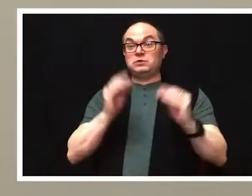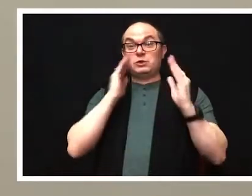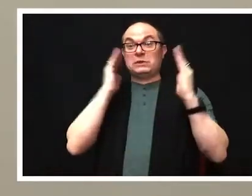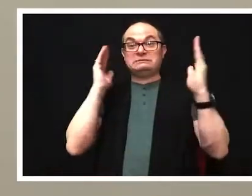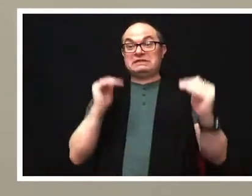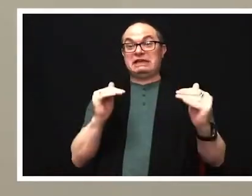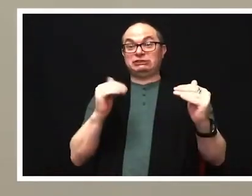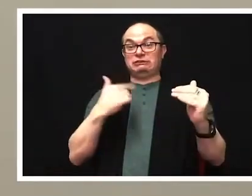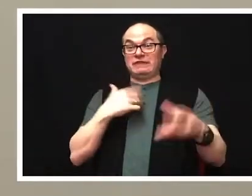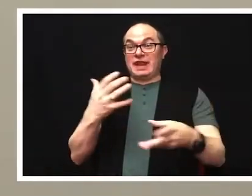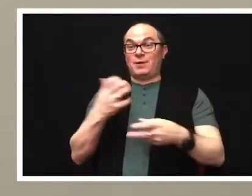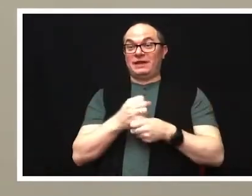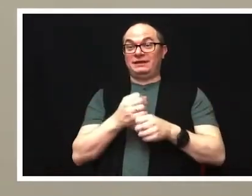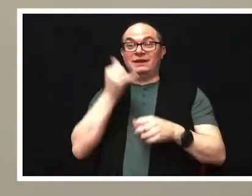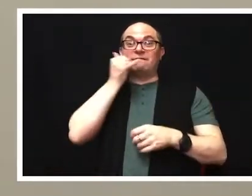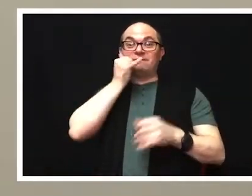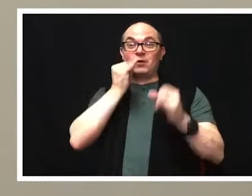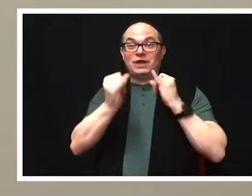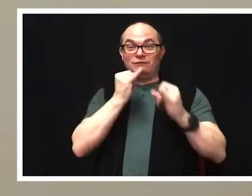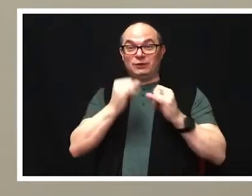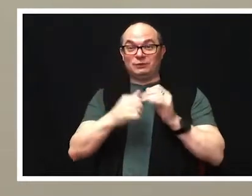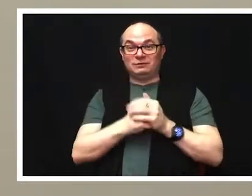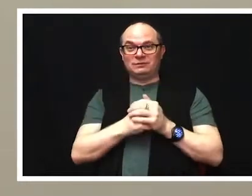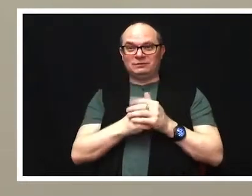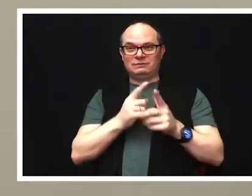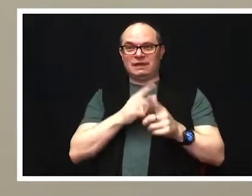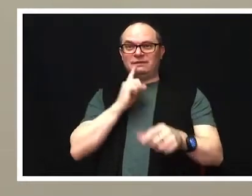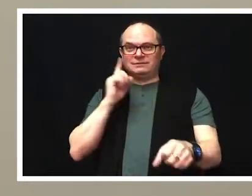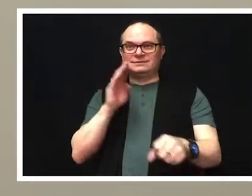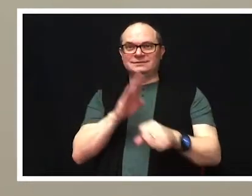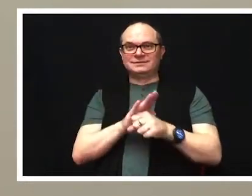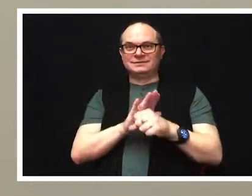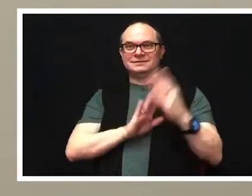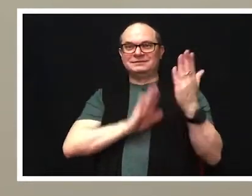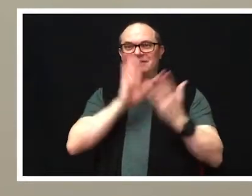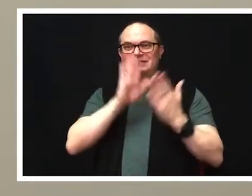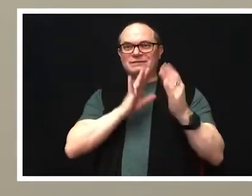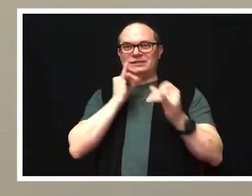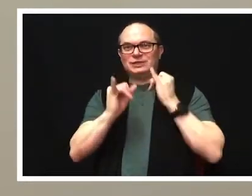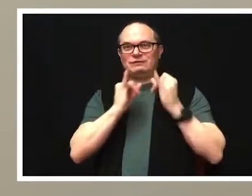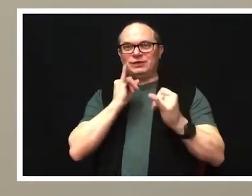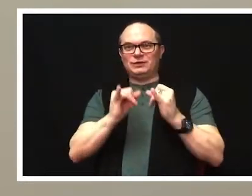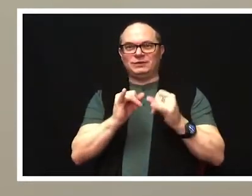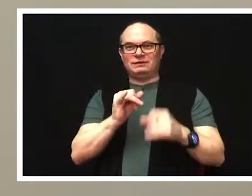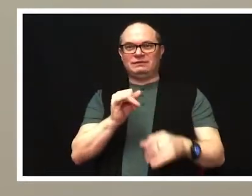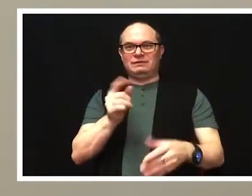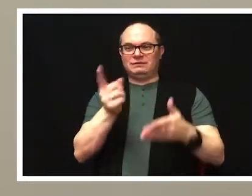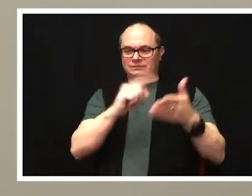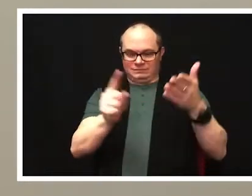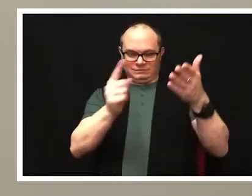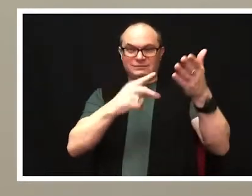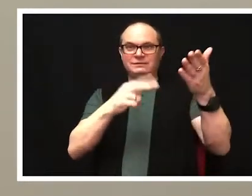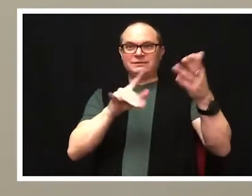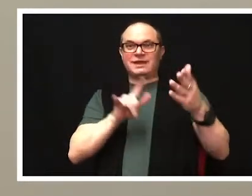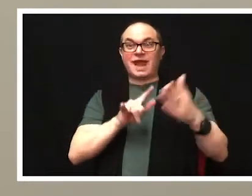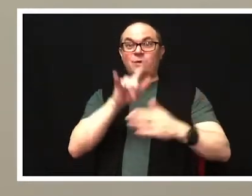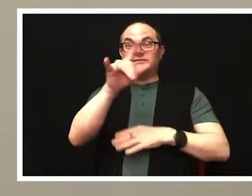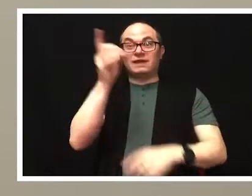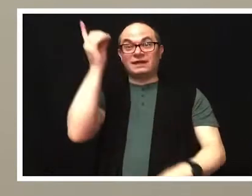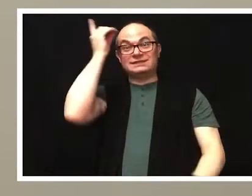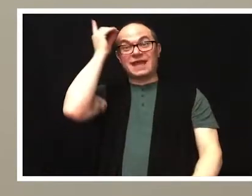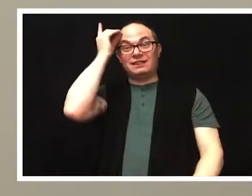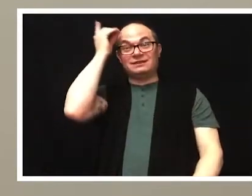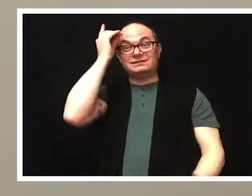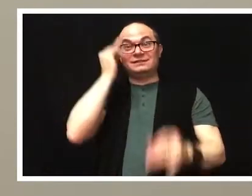no expectation that I would get a phone interview, let alone an actual in-person interview, but a few weeks later, I was flying up to Dallas